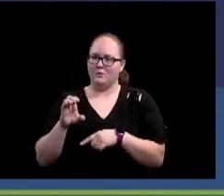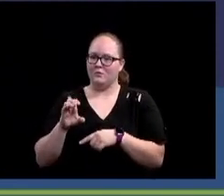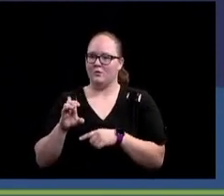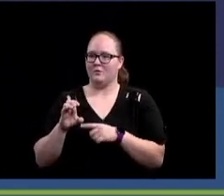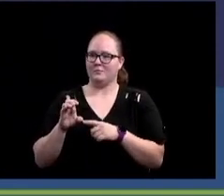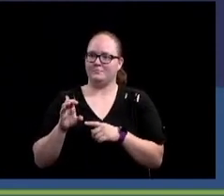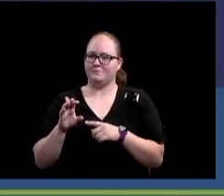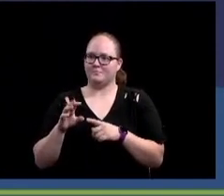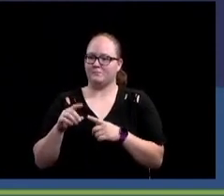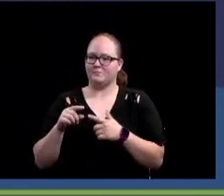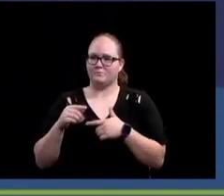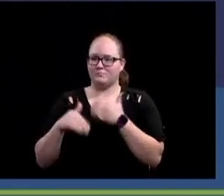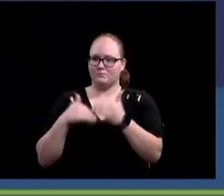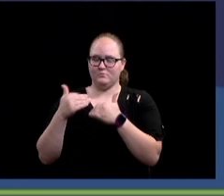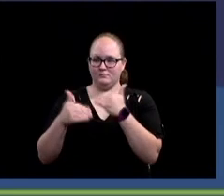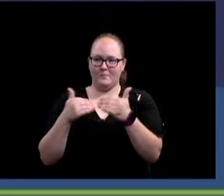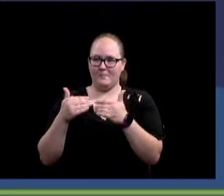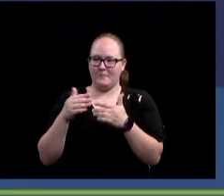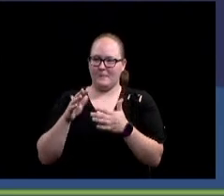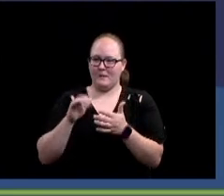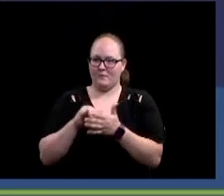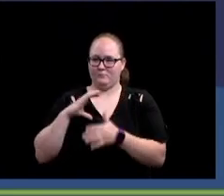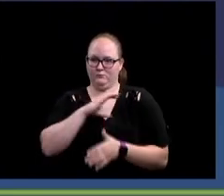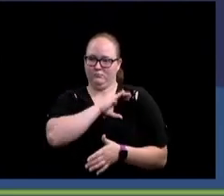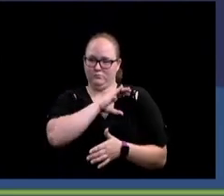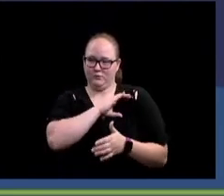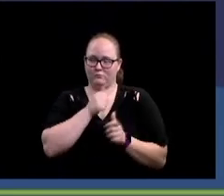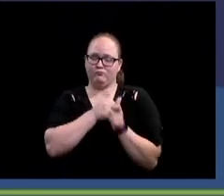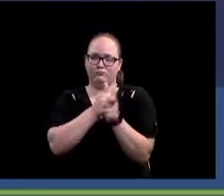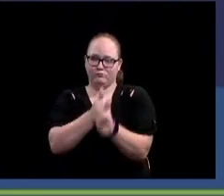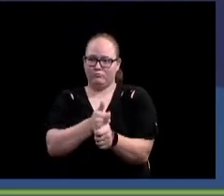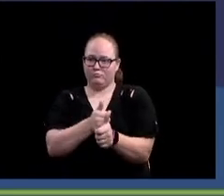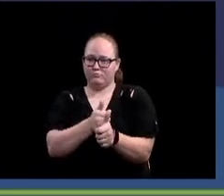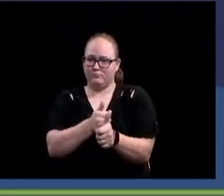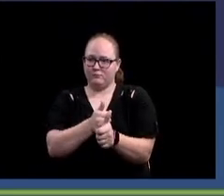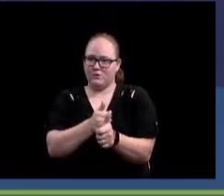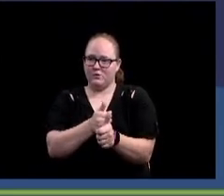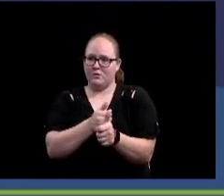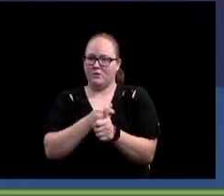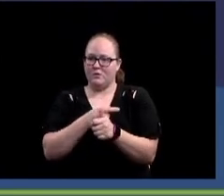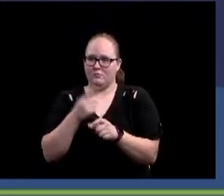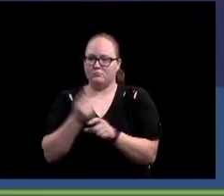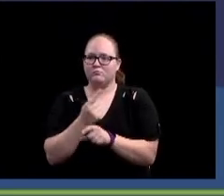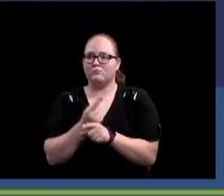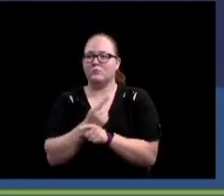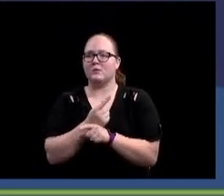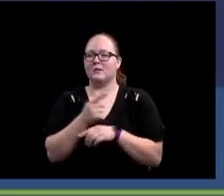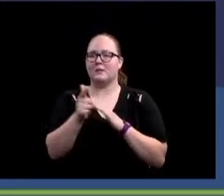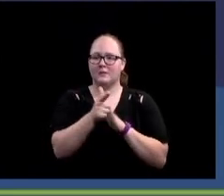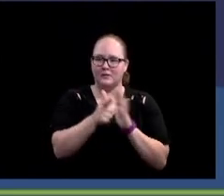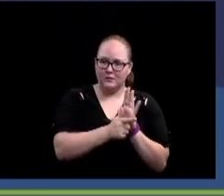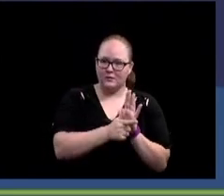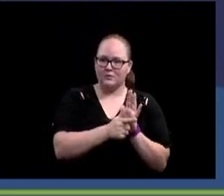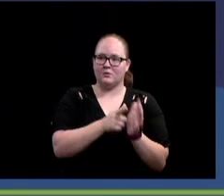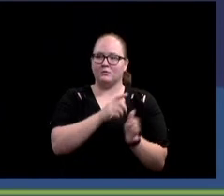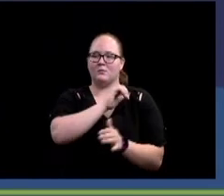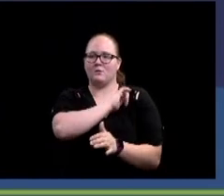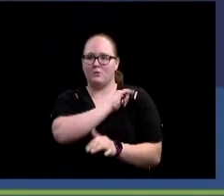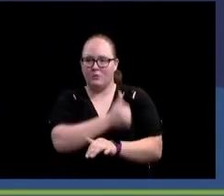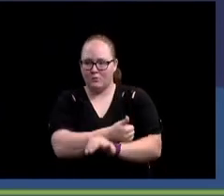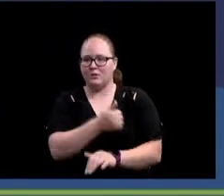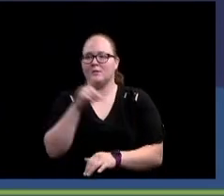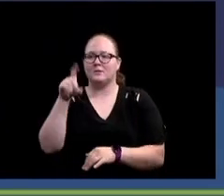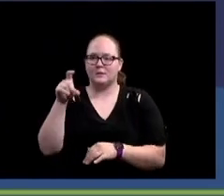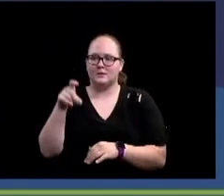are proportional, legal, authorized, necessary, and ethical. The third bullet point is to require warning before